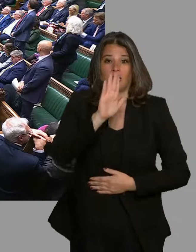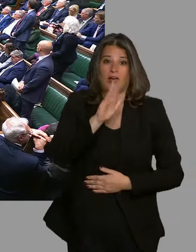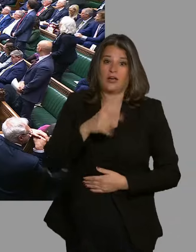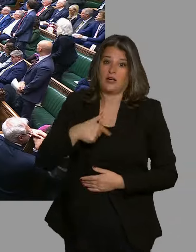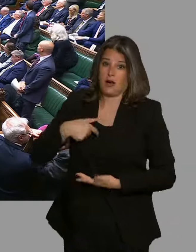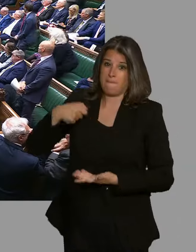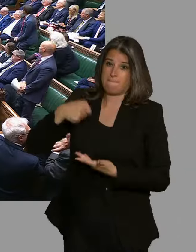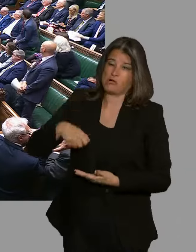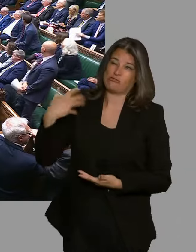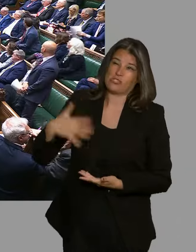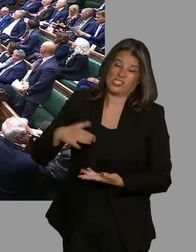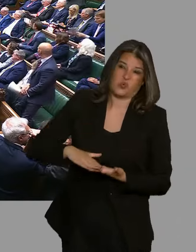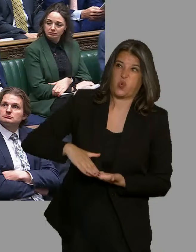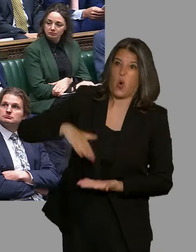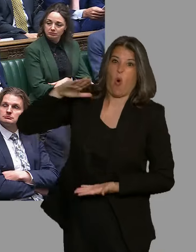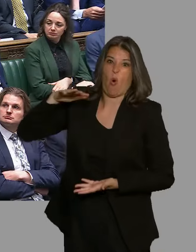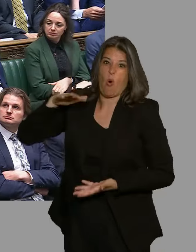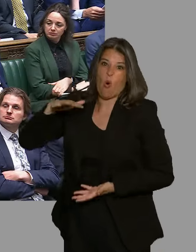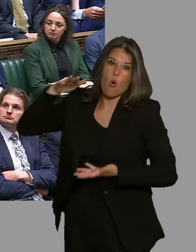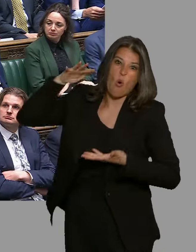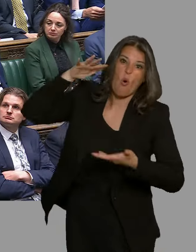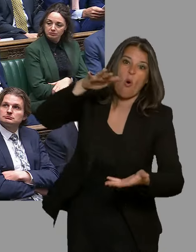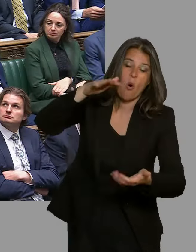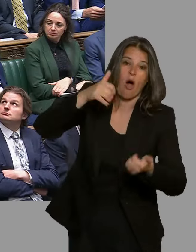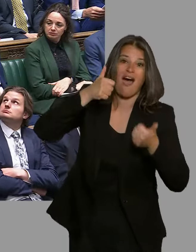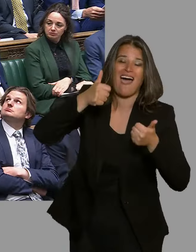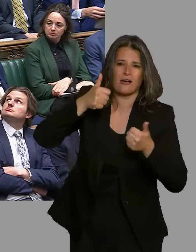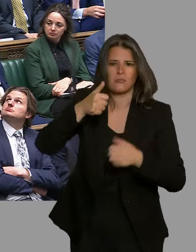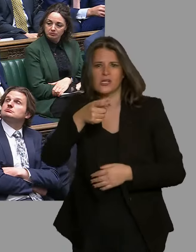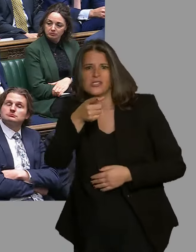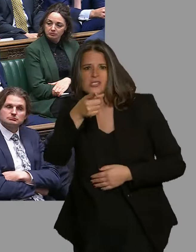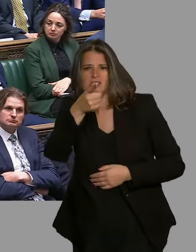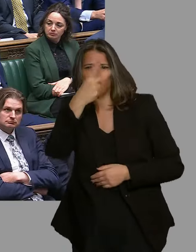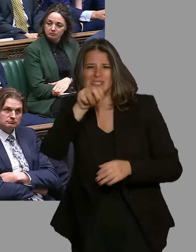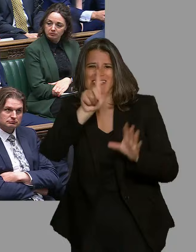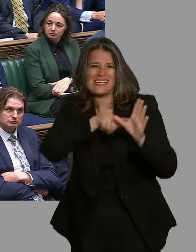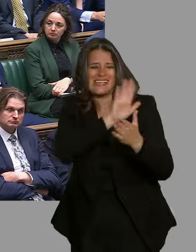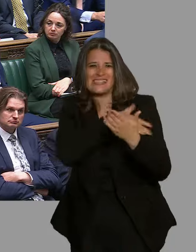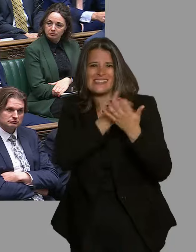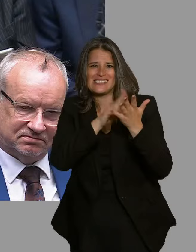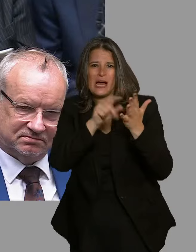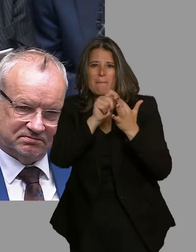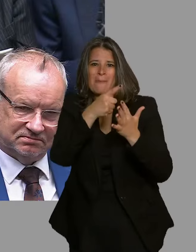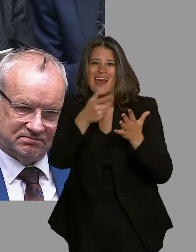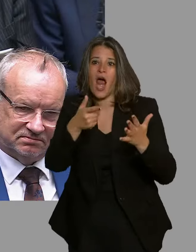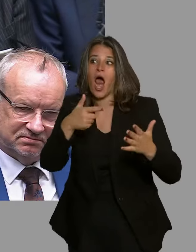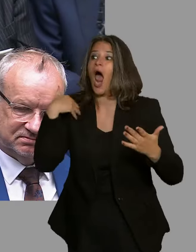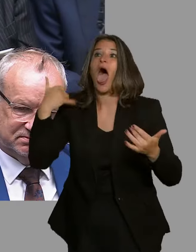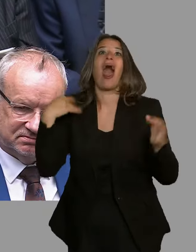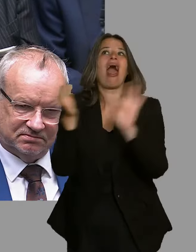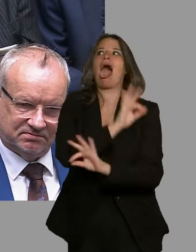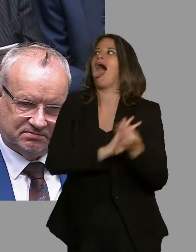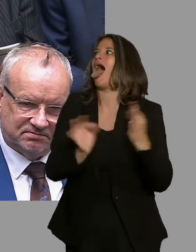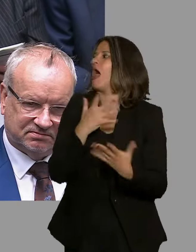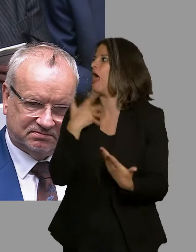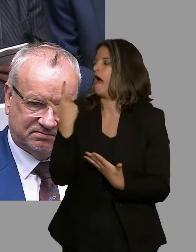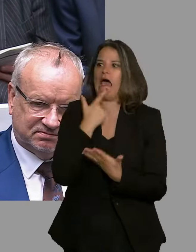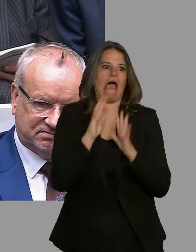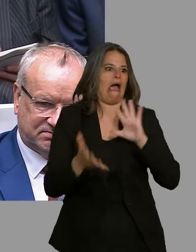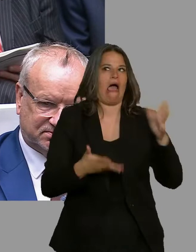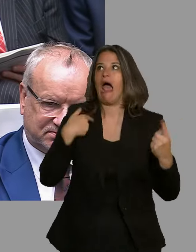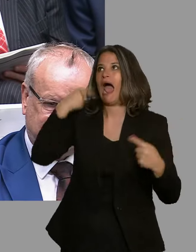If the Prime Minister agrees that the Israeli government starving children to death is monstrous, why does he think it's OK for